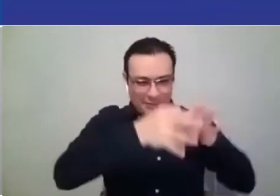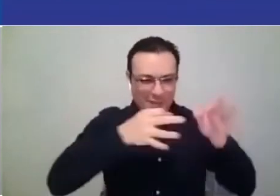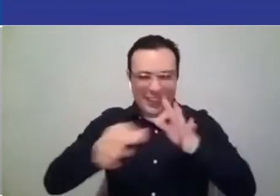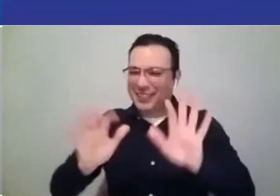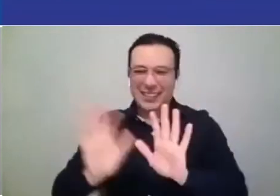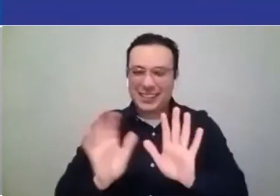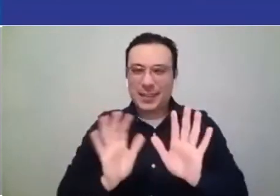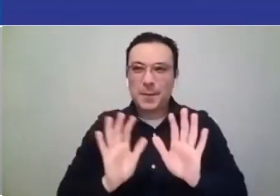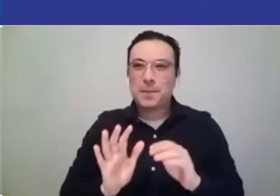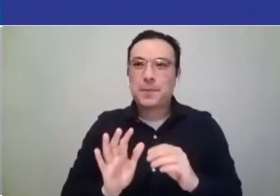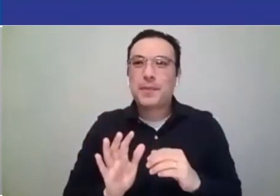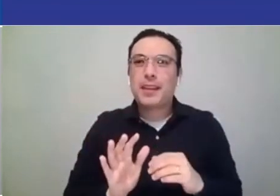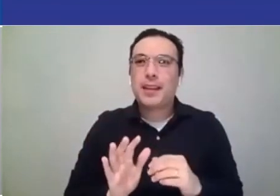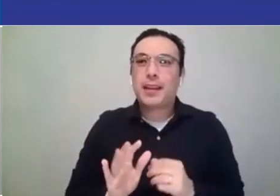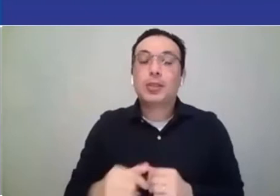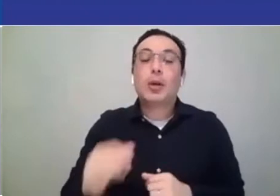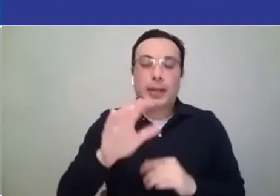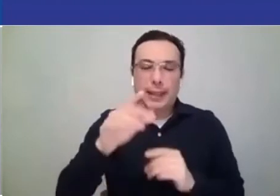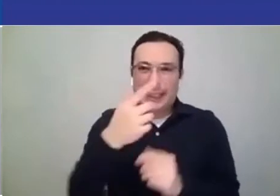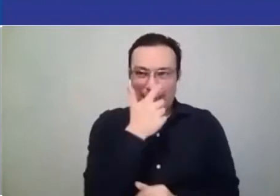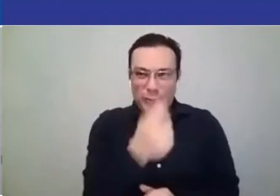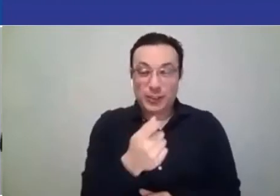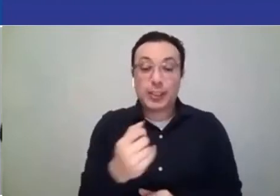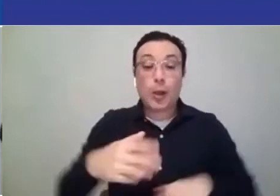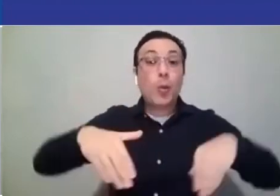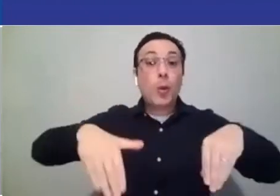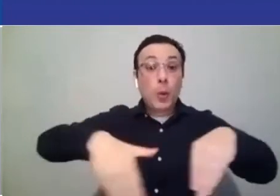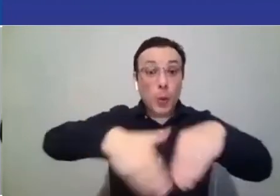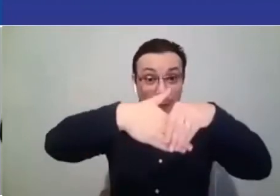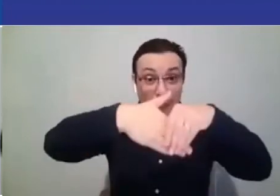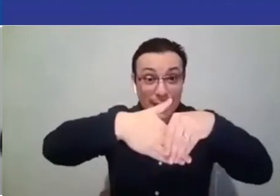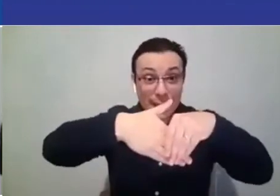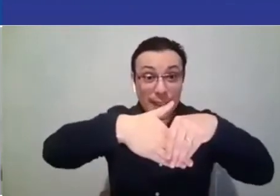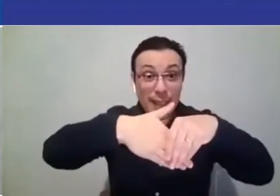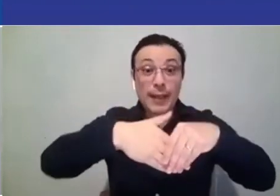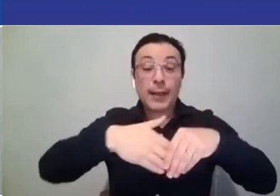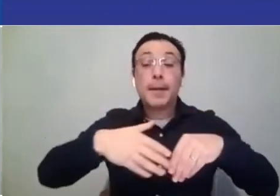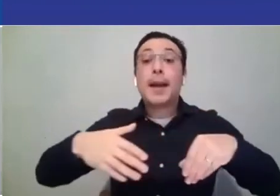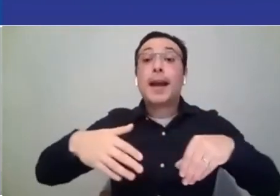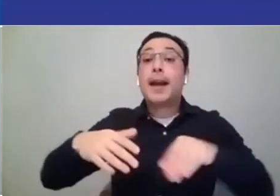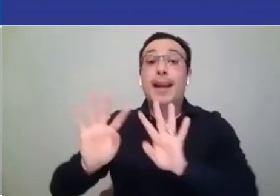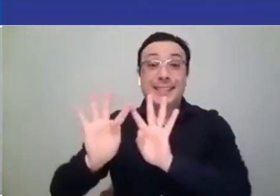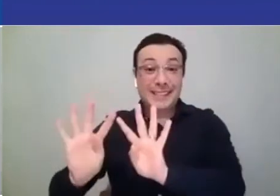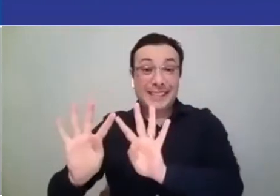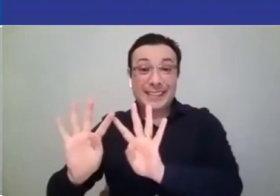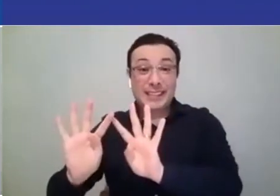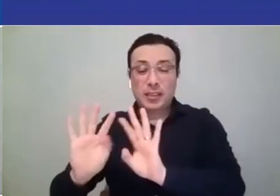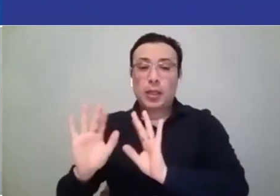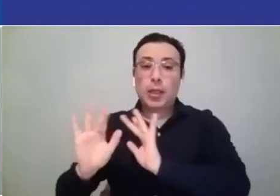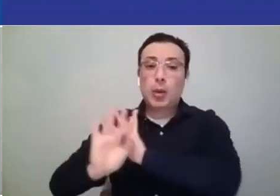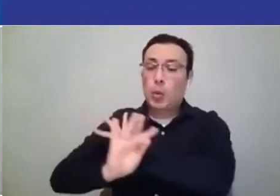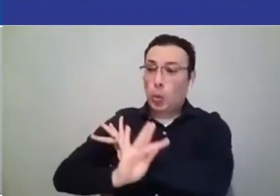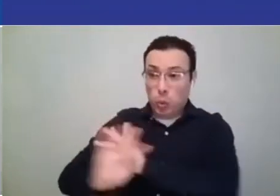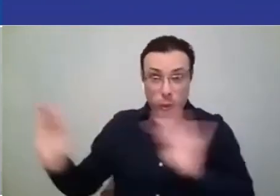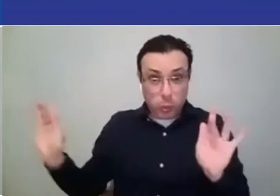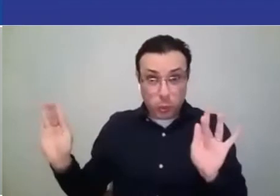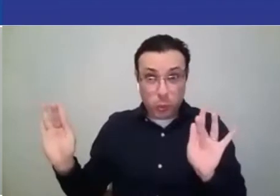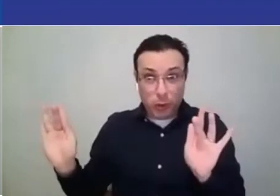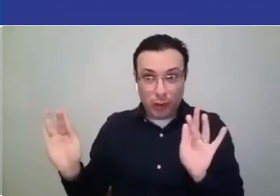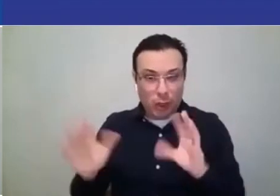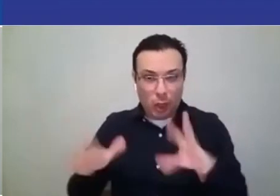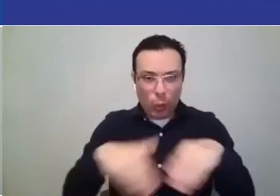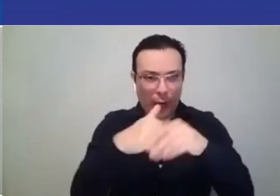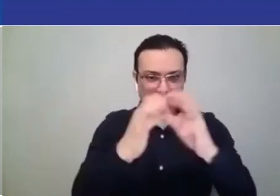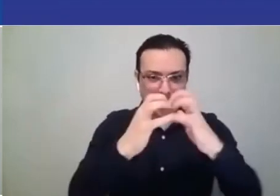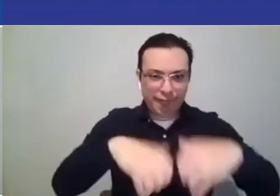parcel. You can't, if you take it out of the wedding, there is no wedding. For example, I was speaking